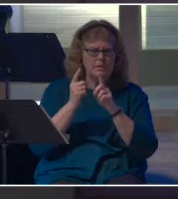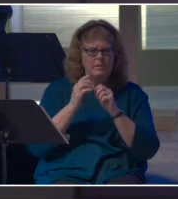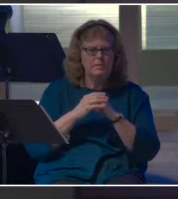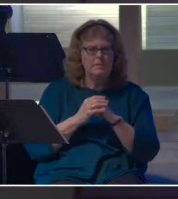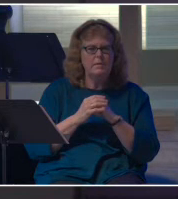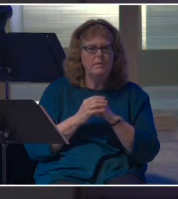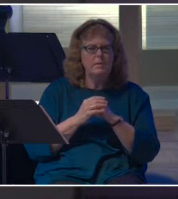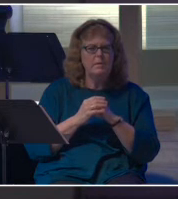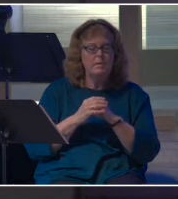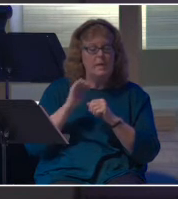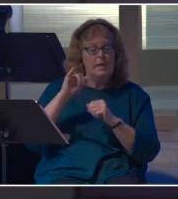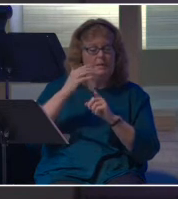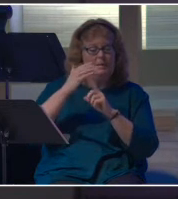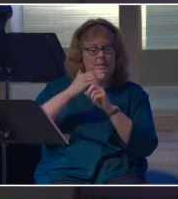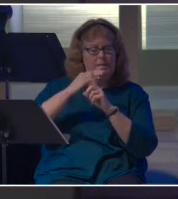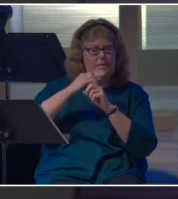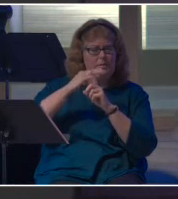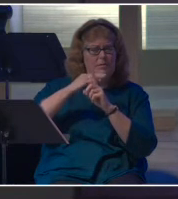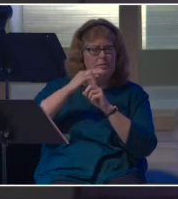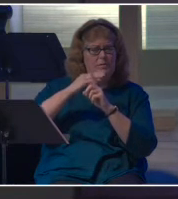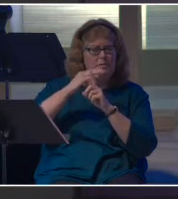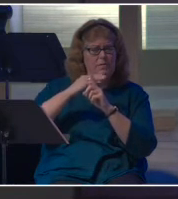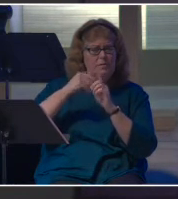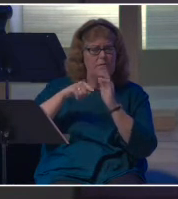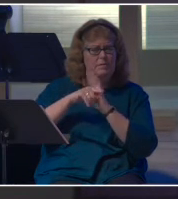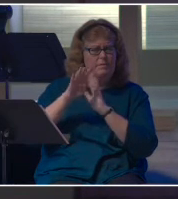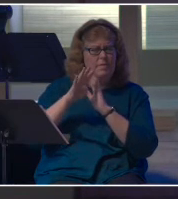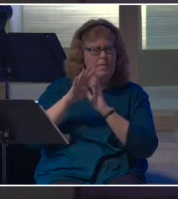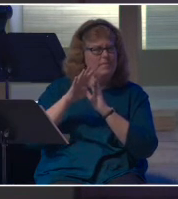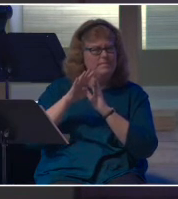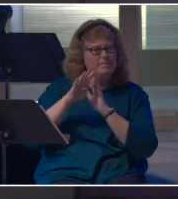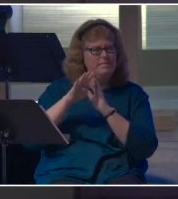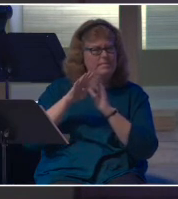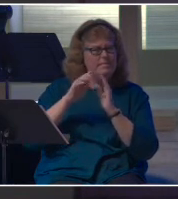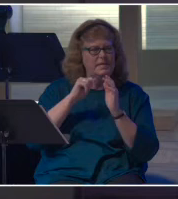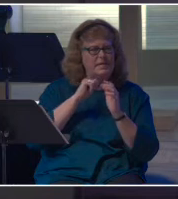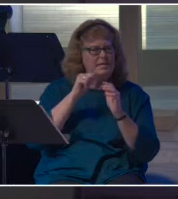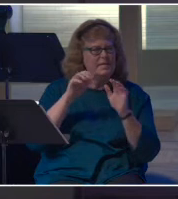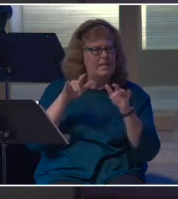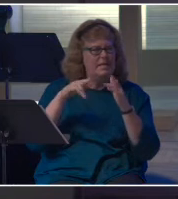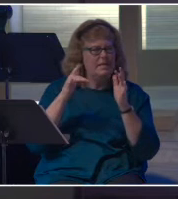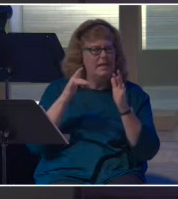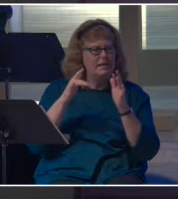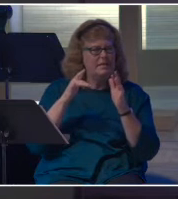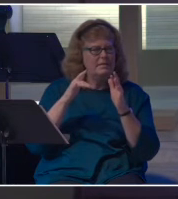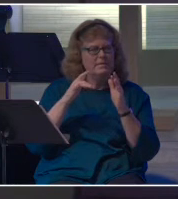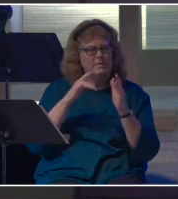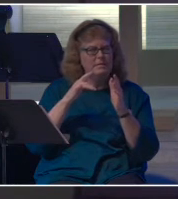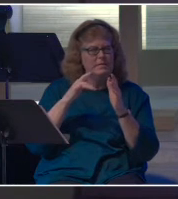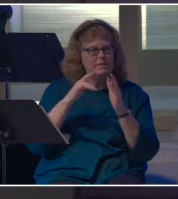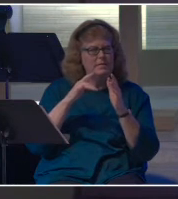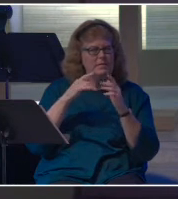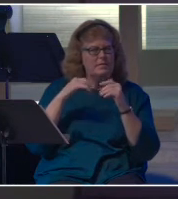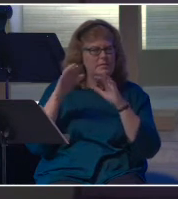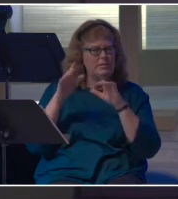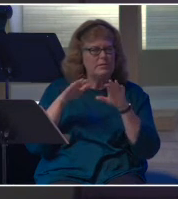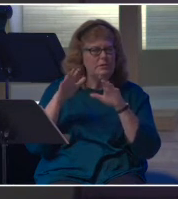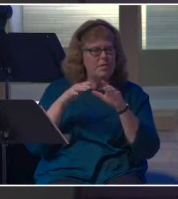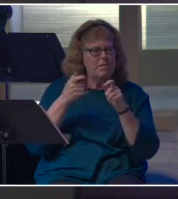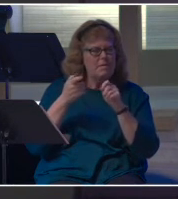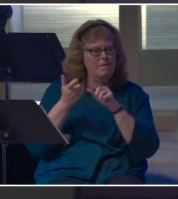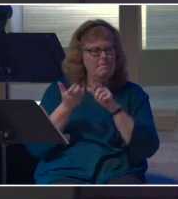And at that temperature, it starts to get a little less magical when it starts snowing a little bit